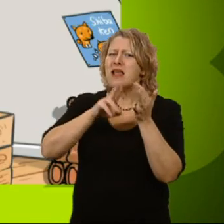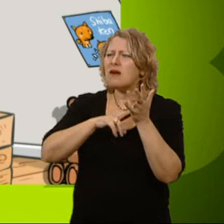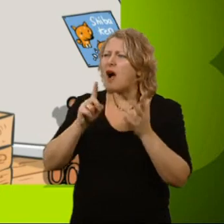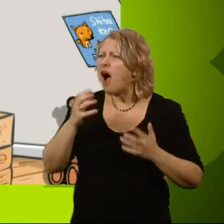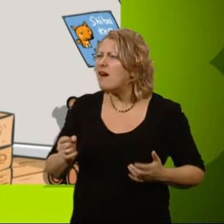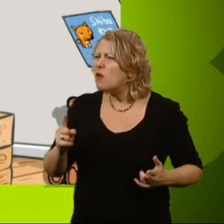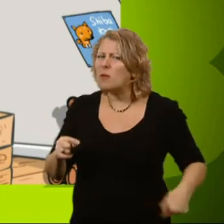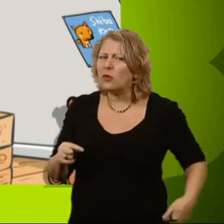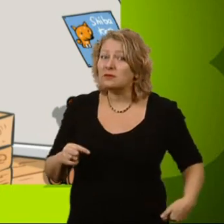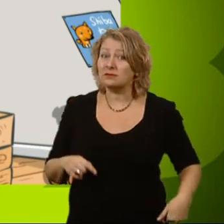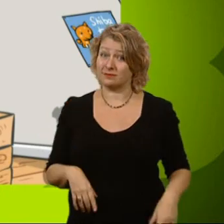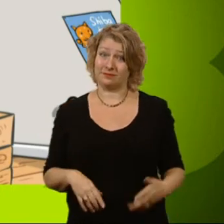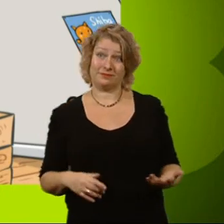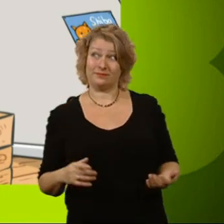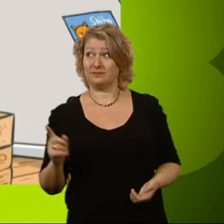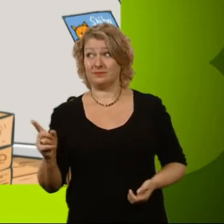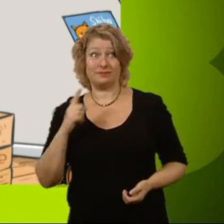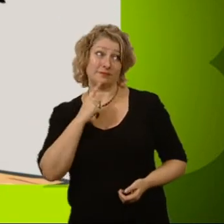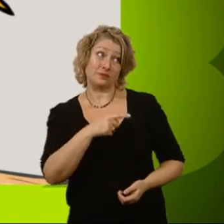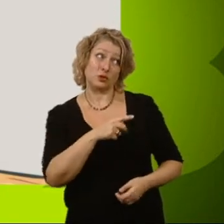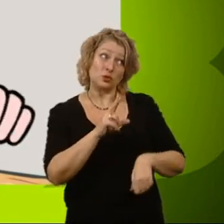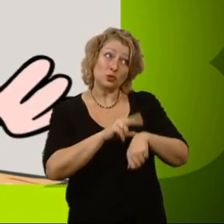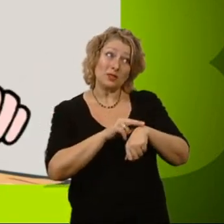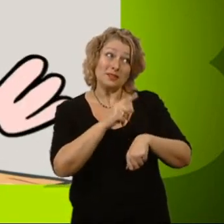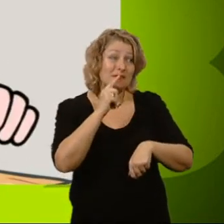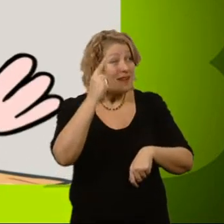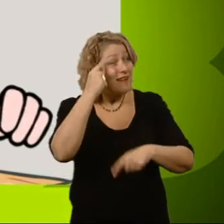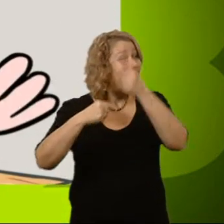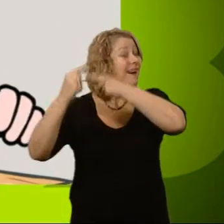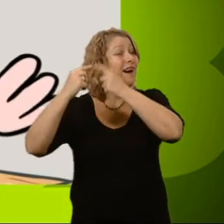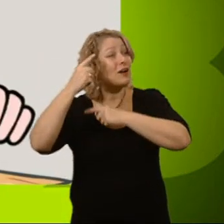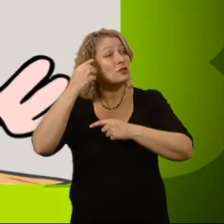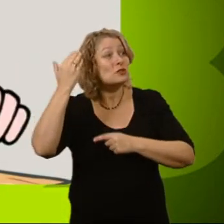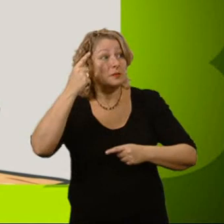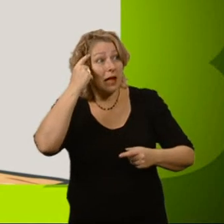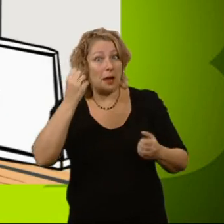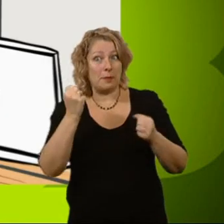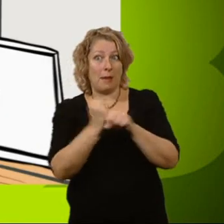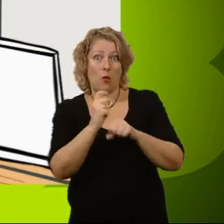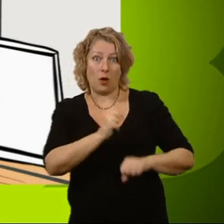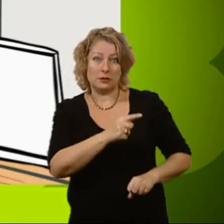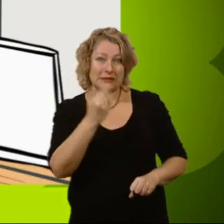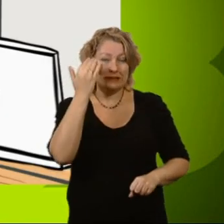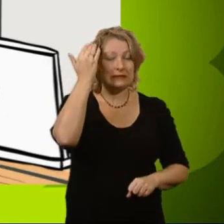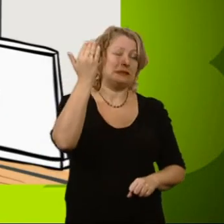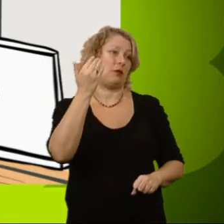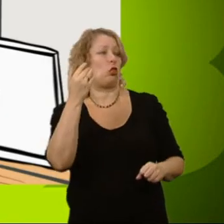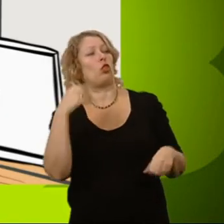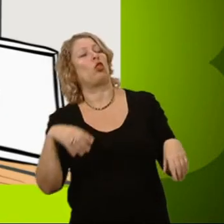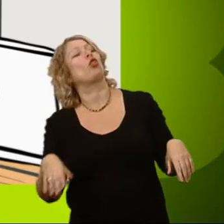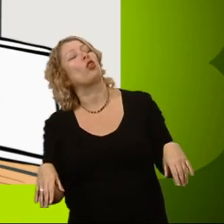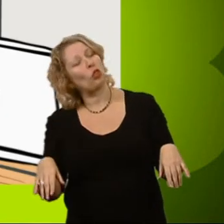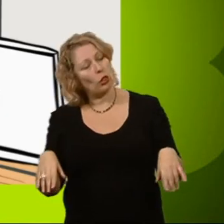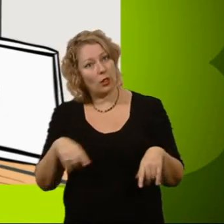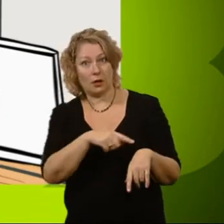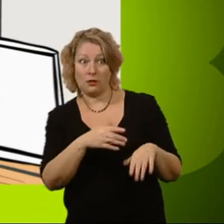you know that the doctor said that going into flashbacks about dream sequences can cause dizziness and dropsy in cartoon